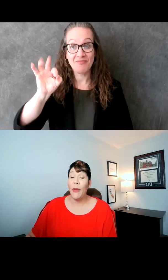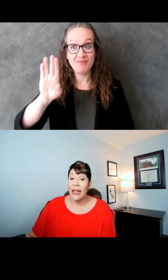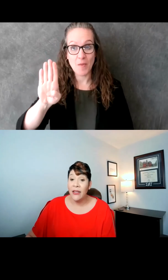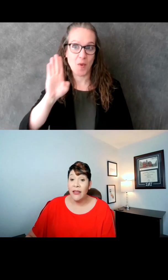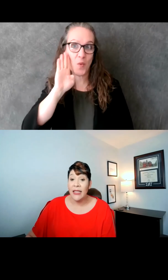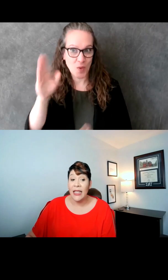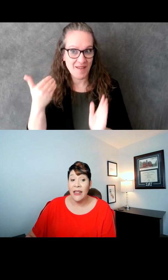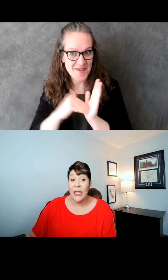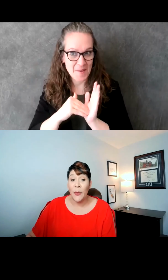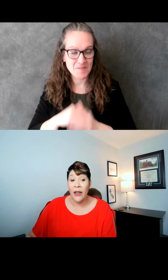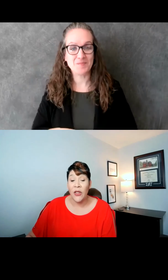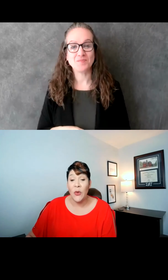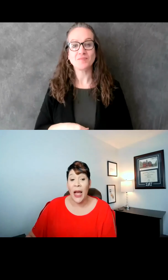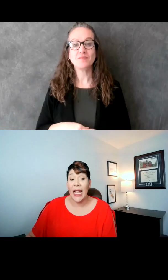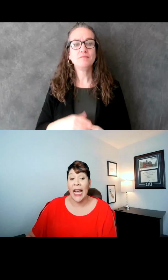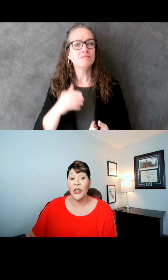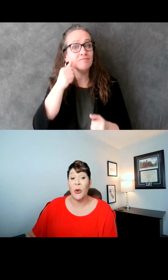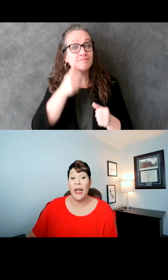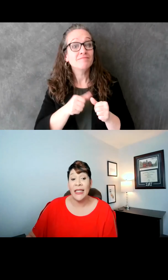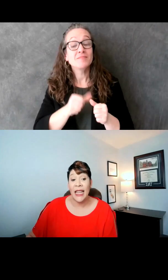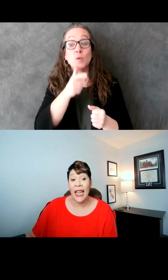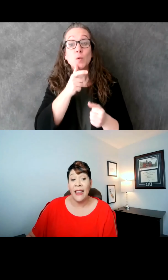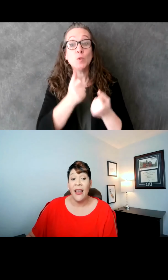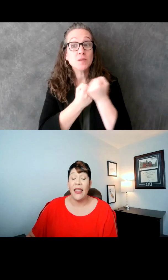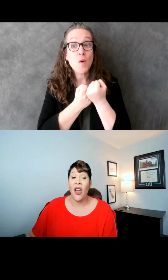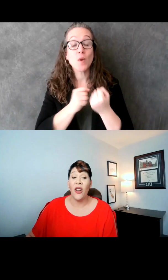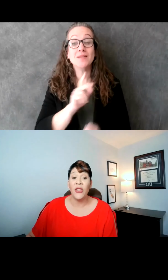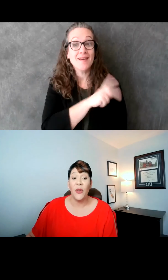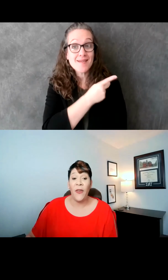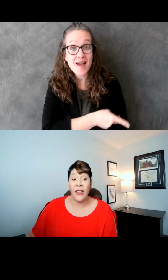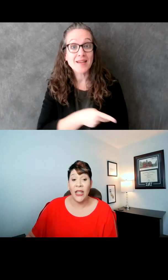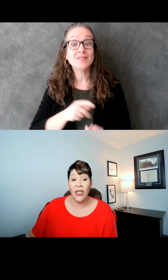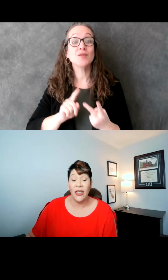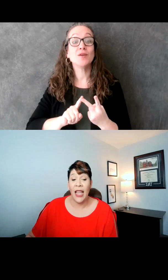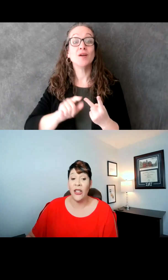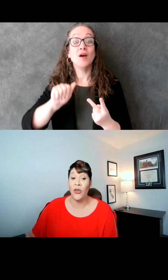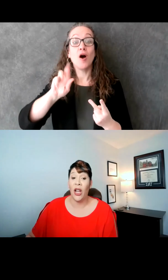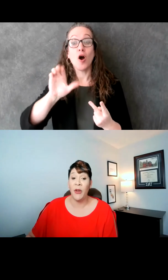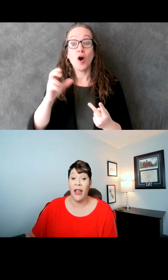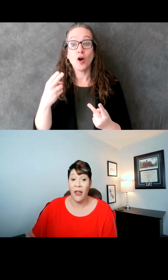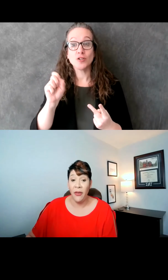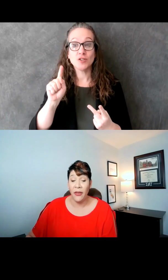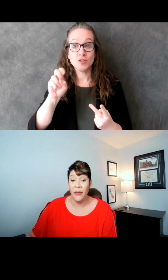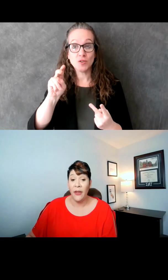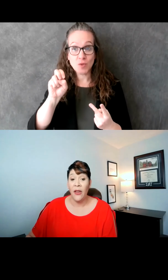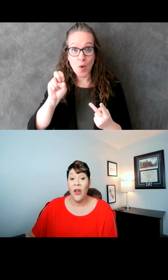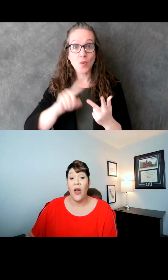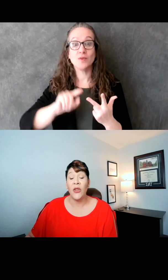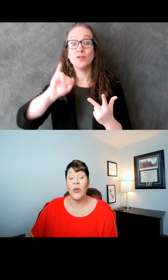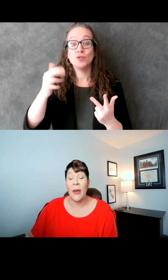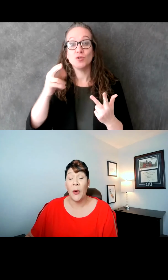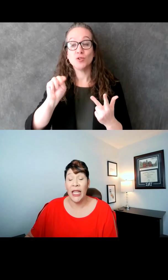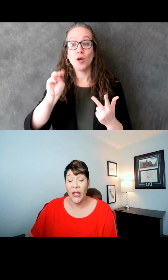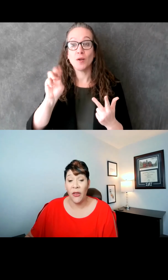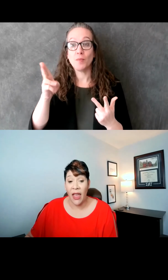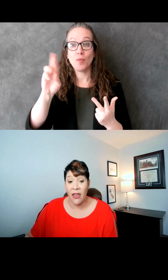As a reminder, the series is brought to you by Kaiser Permanente, the Artstone Foundation, and John Muir Health.